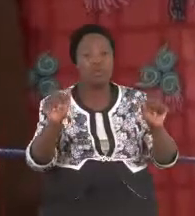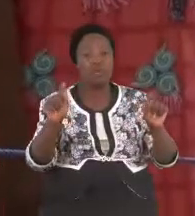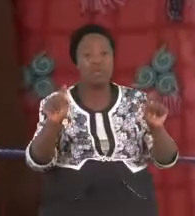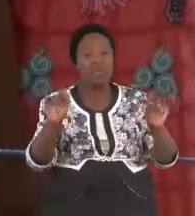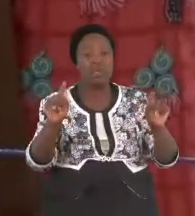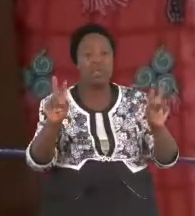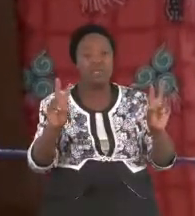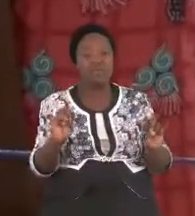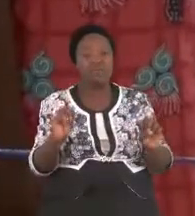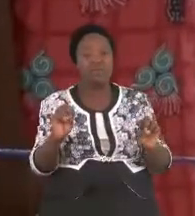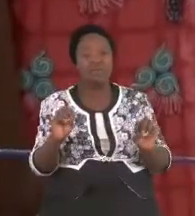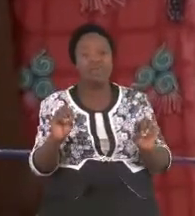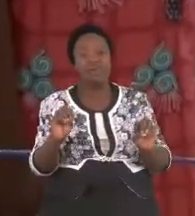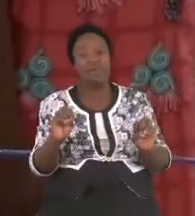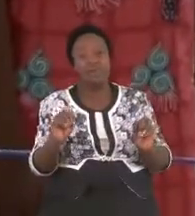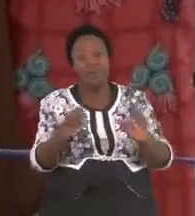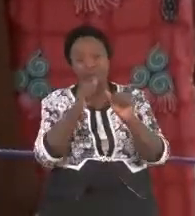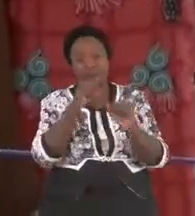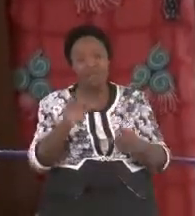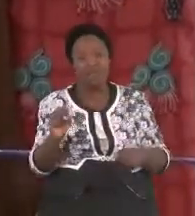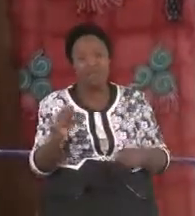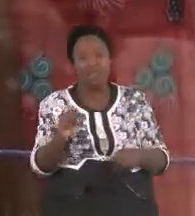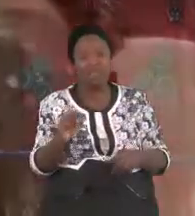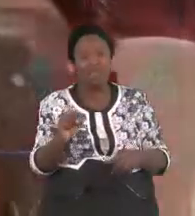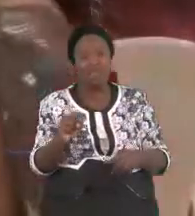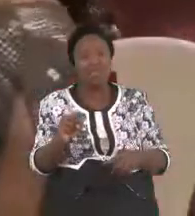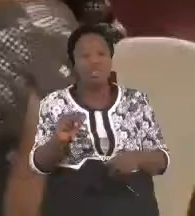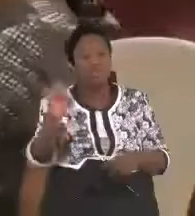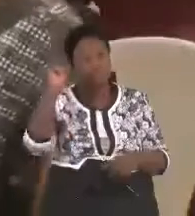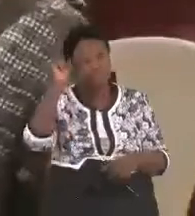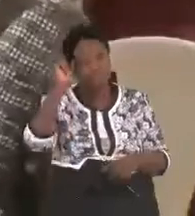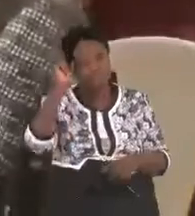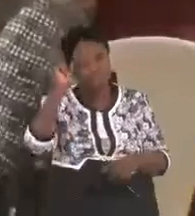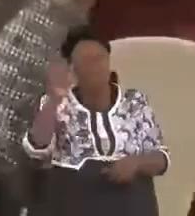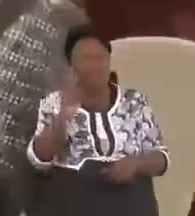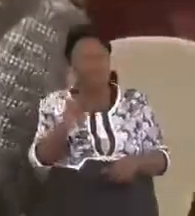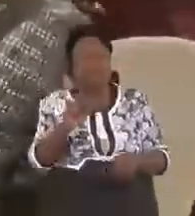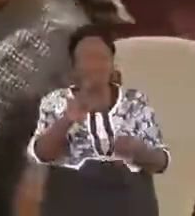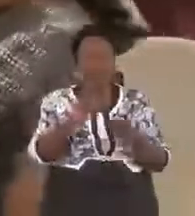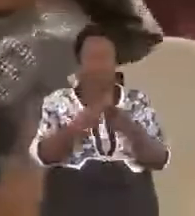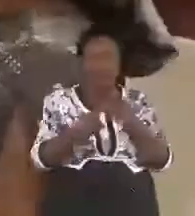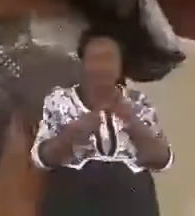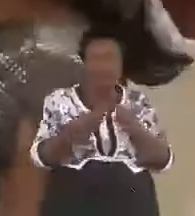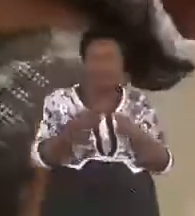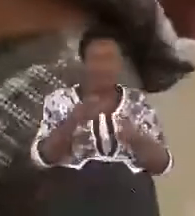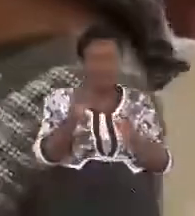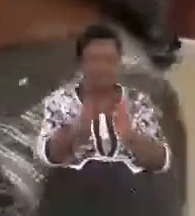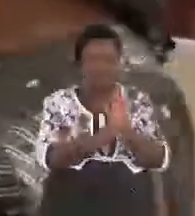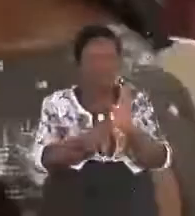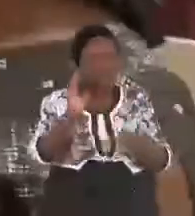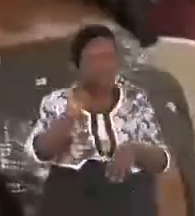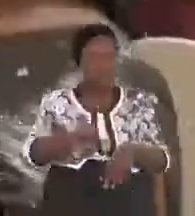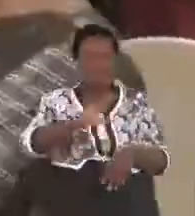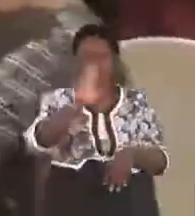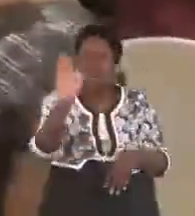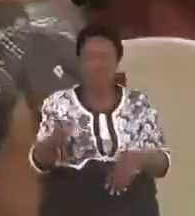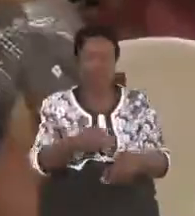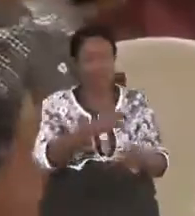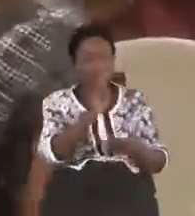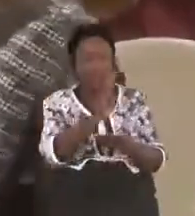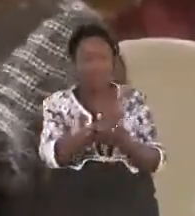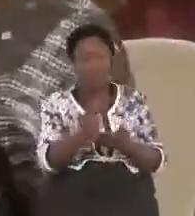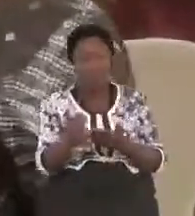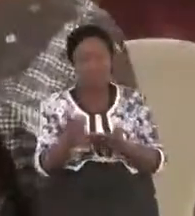not. His companionship that will not fail. His support that will not